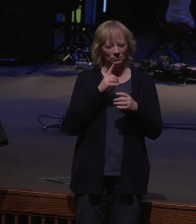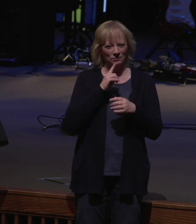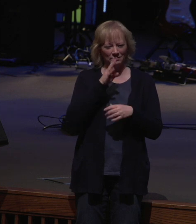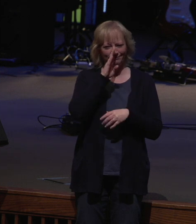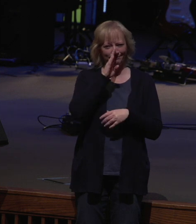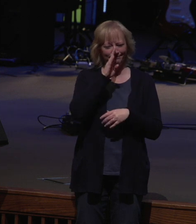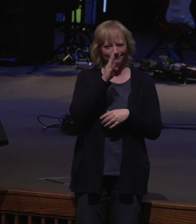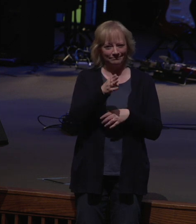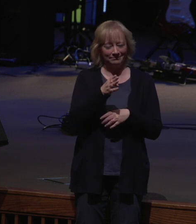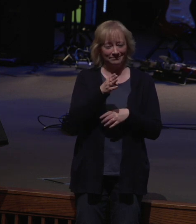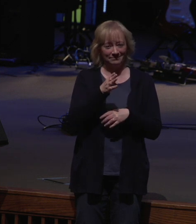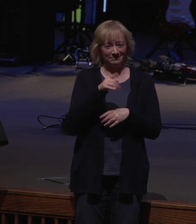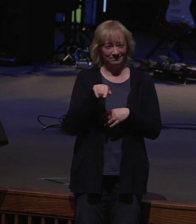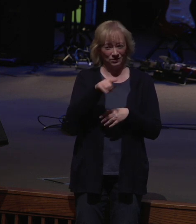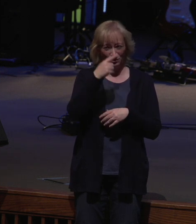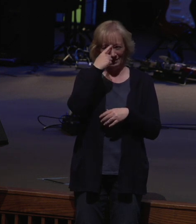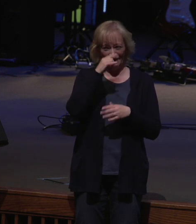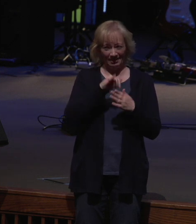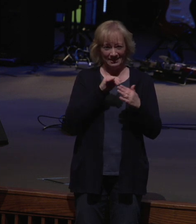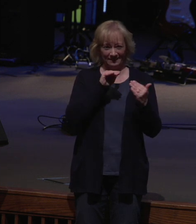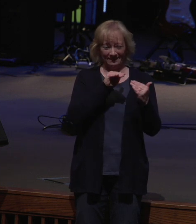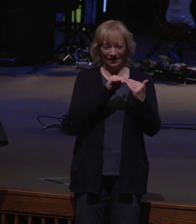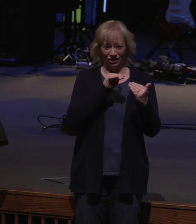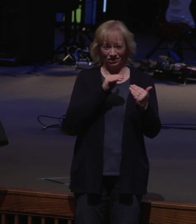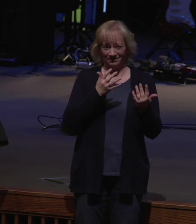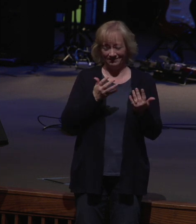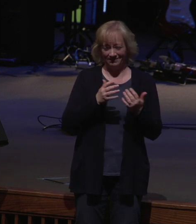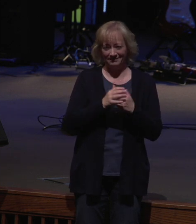Is that fair?